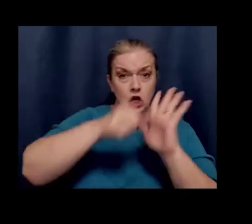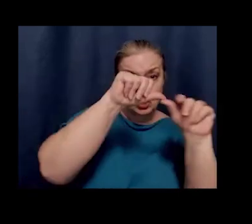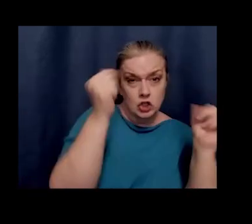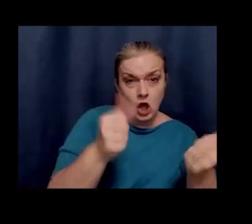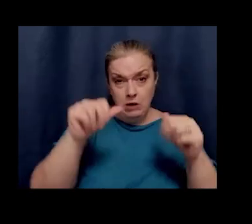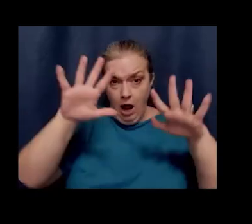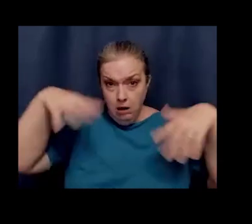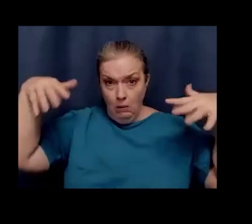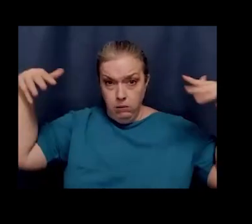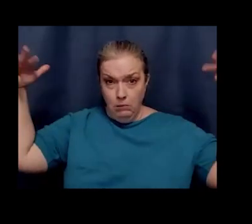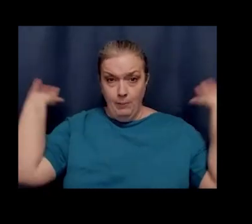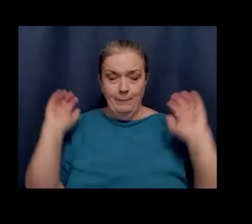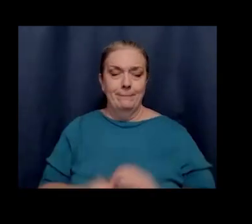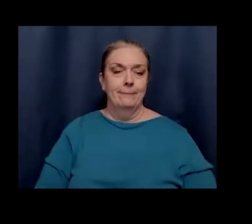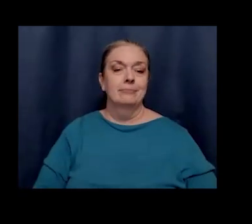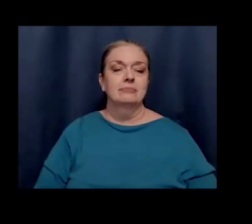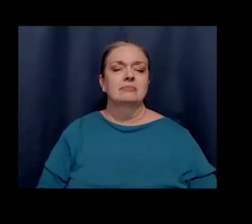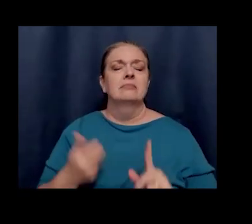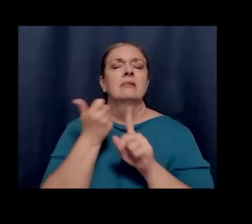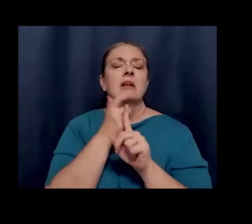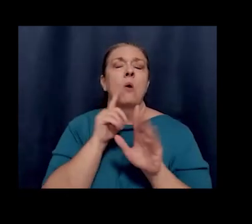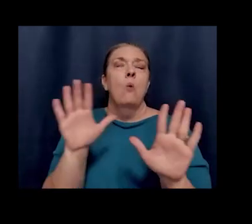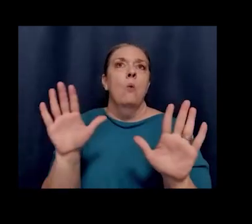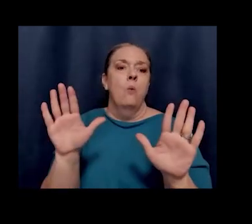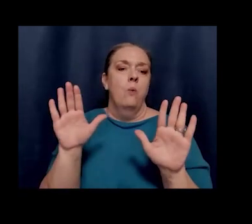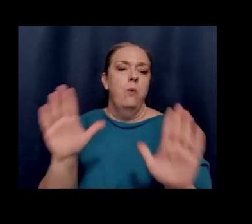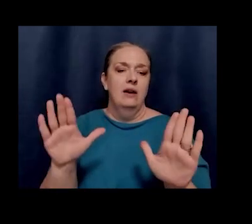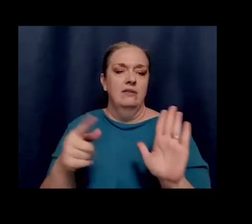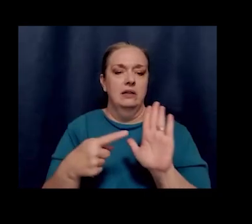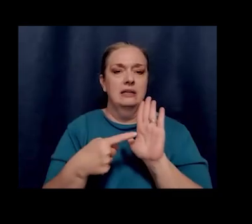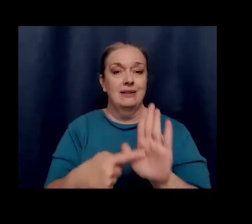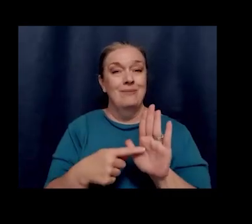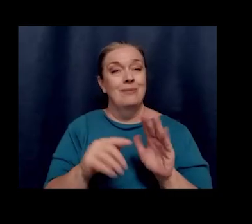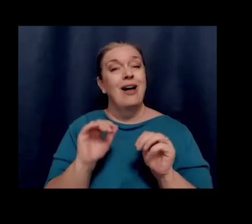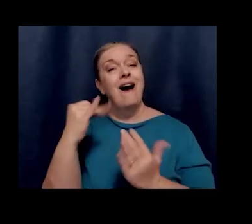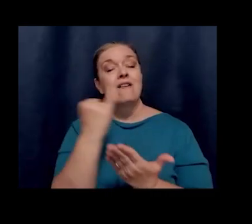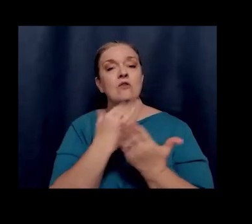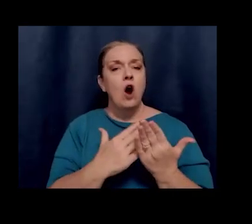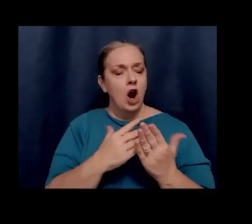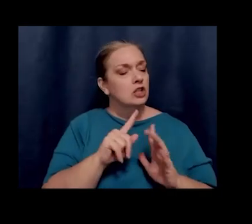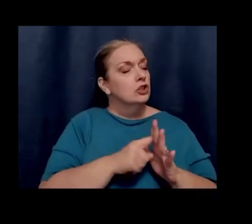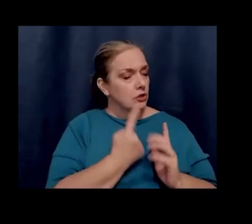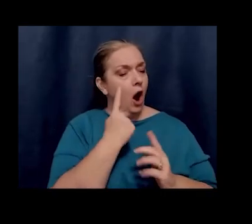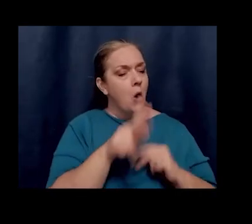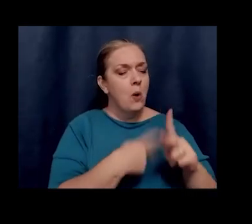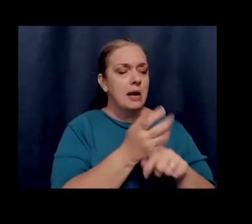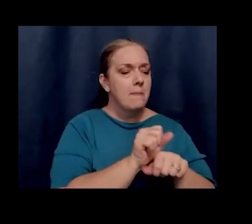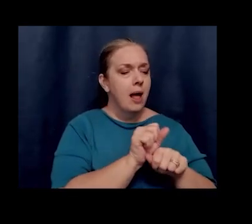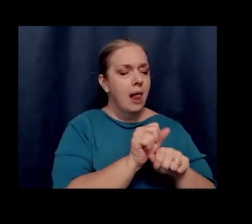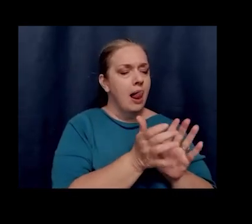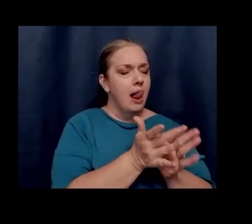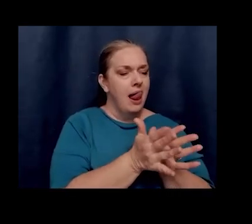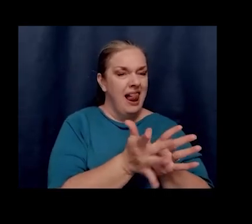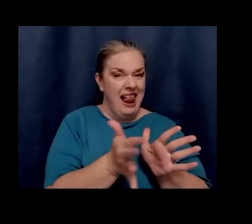and more and more and more. He is a wonderful example of how an artist can expand their expression into many different media, much like